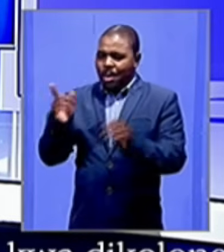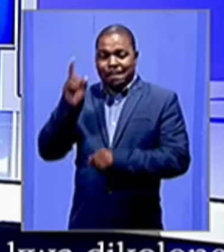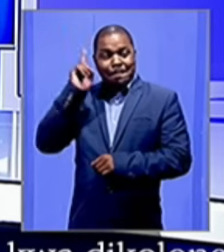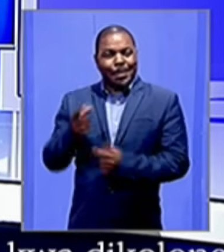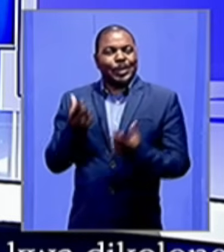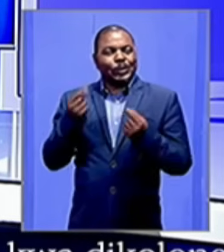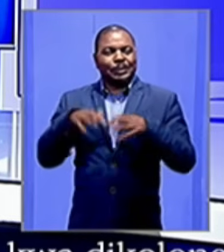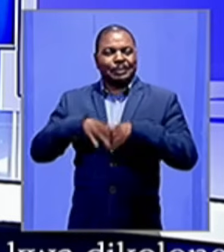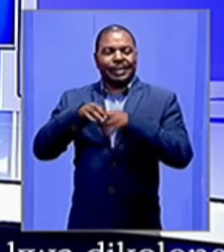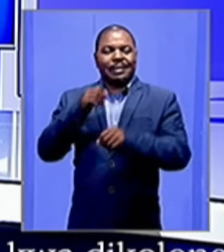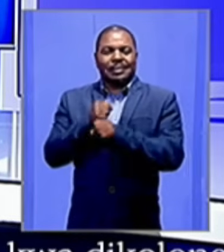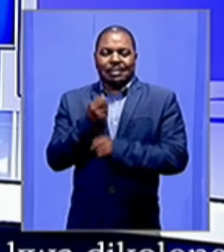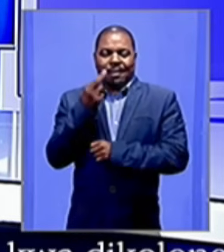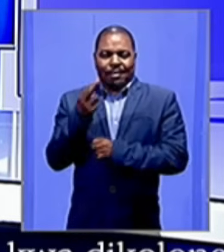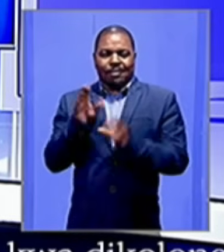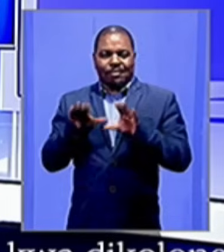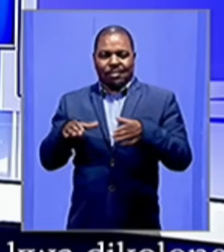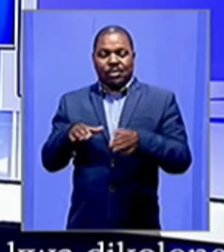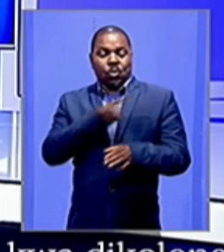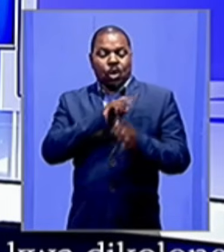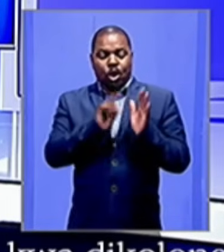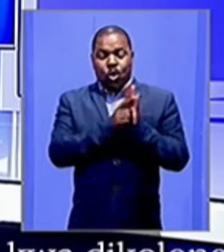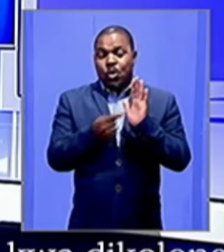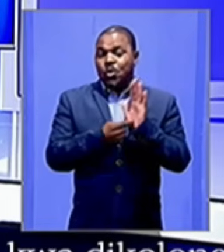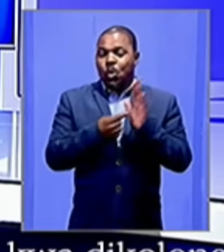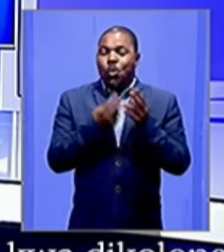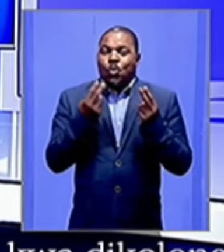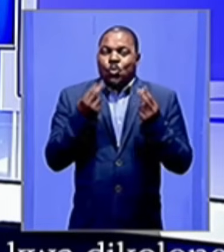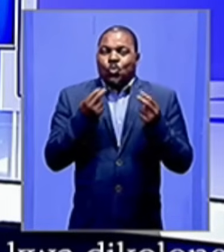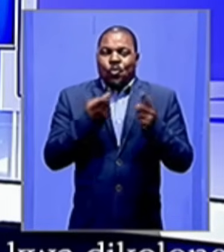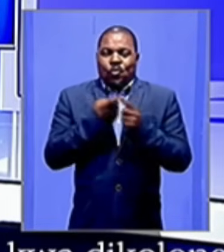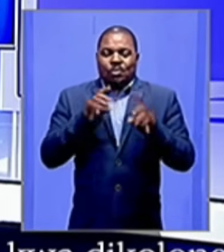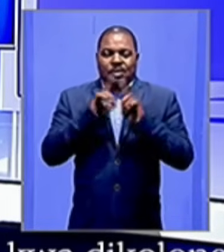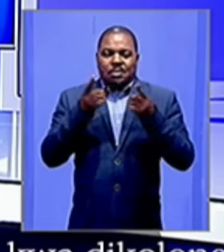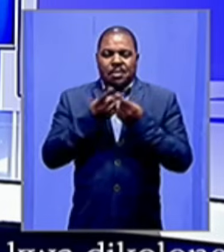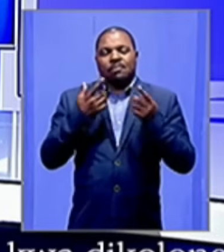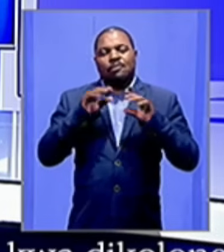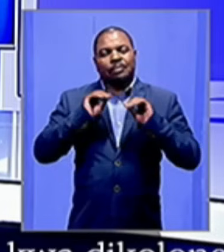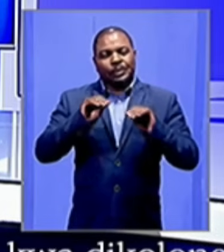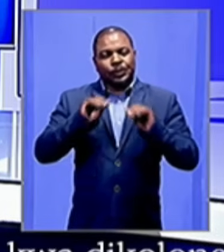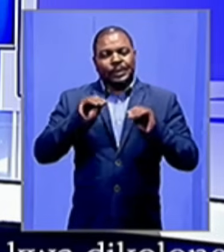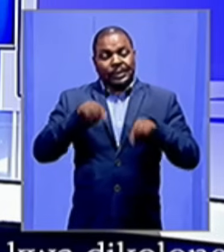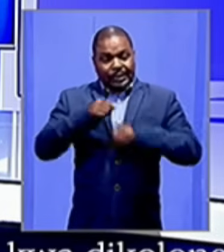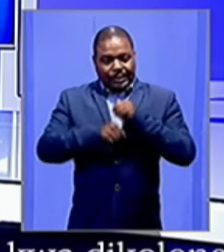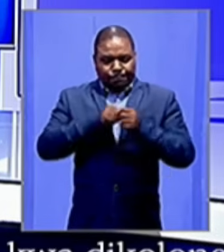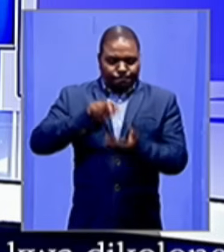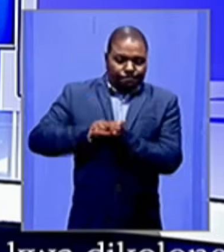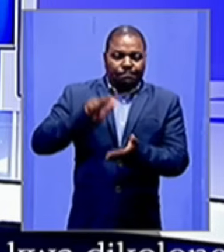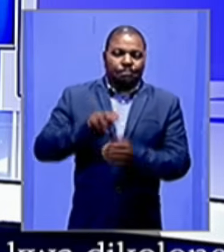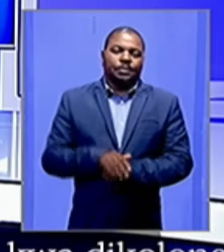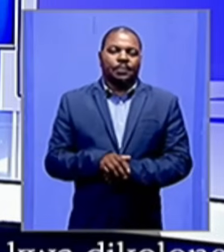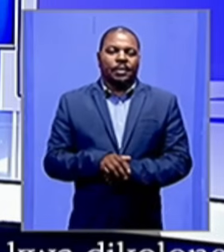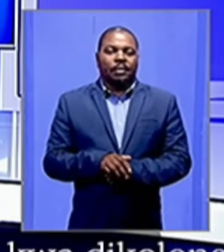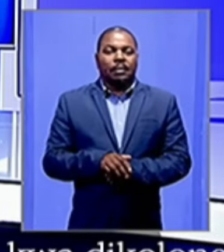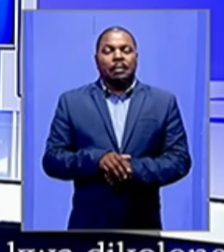grade R go ya ka molao o montšhwa o atlanegisitsweng ke Lefapha la Thuto ya Motheo monongwaga. E ne re